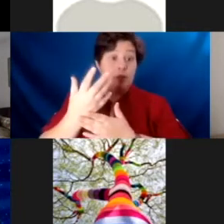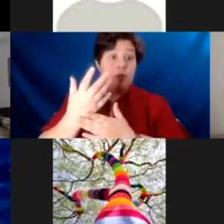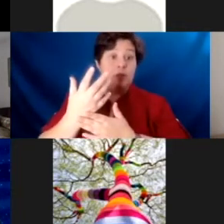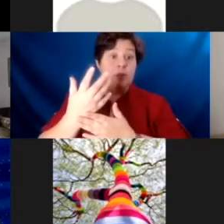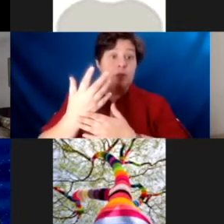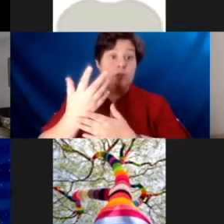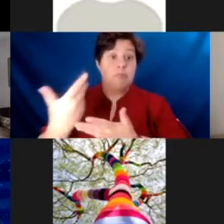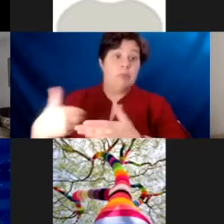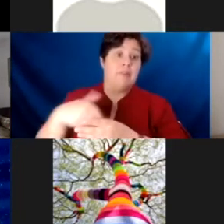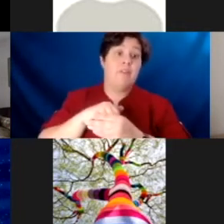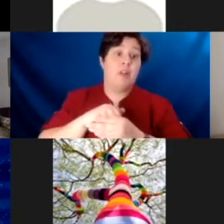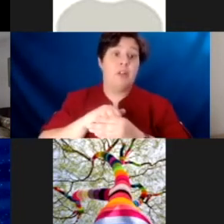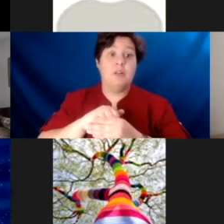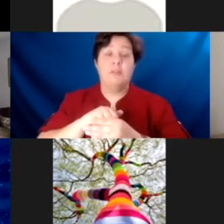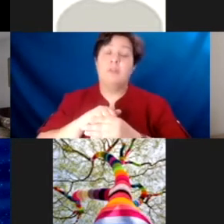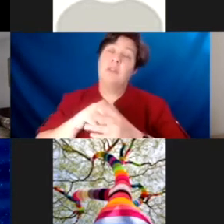involving